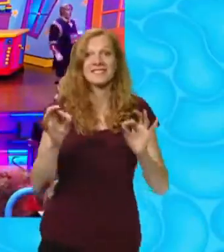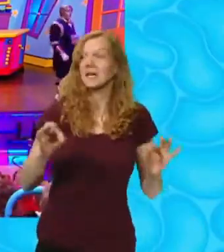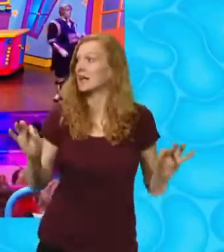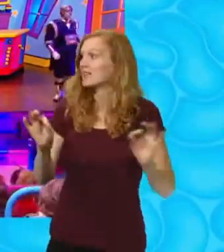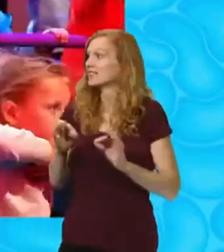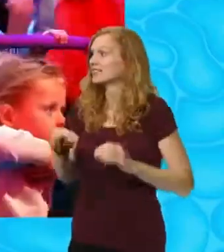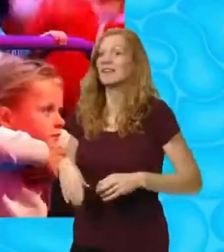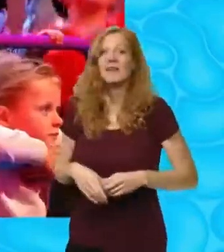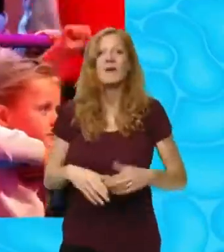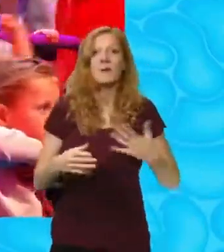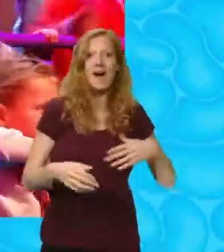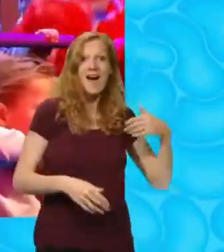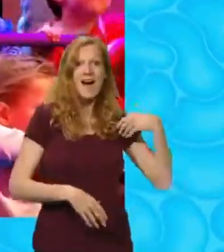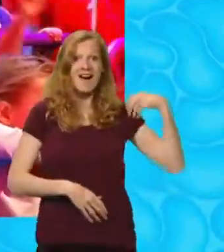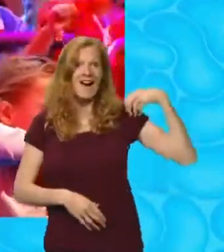out.